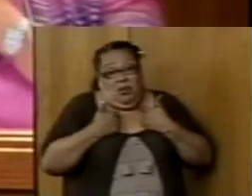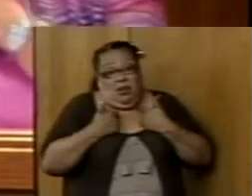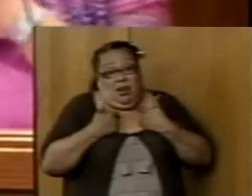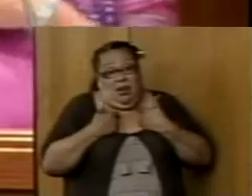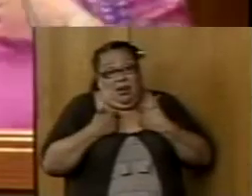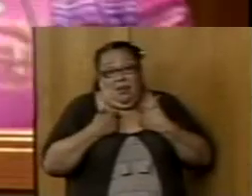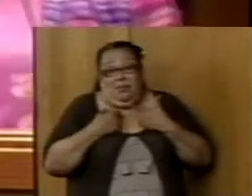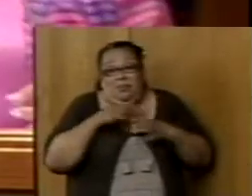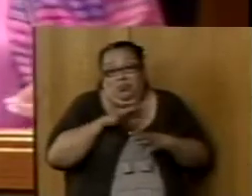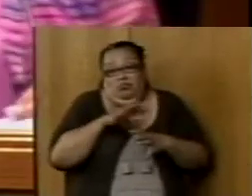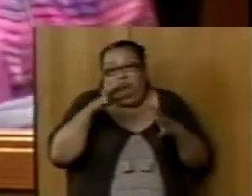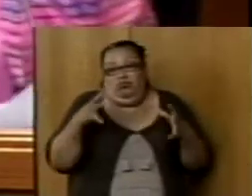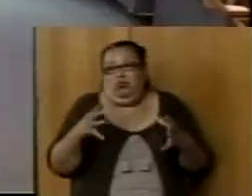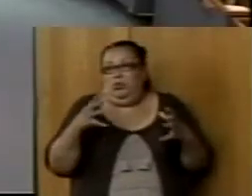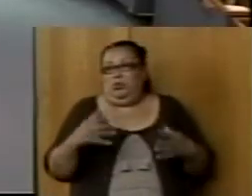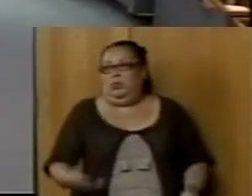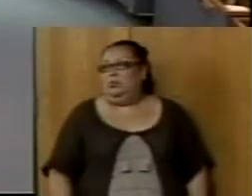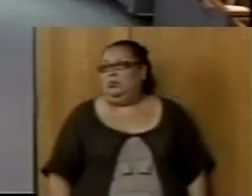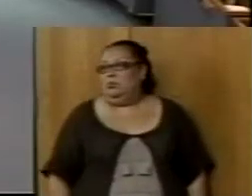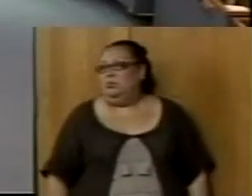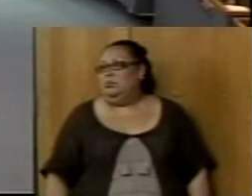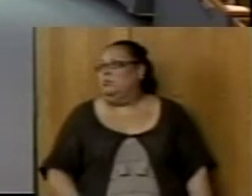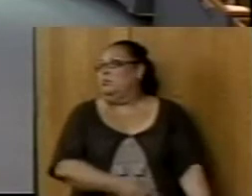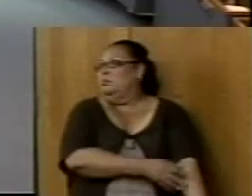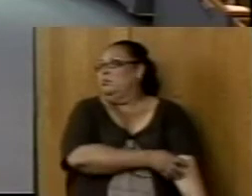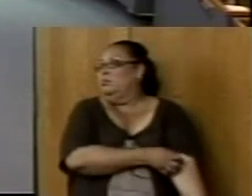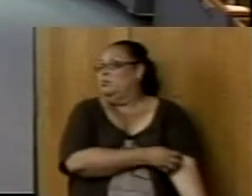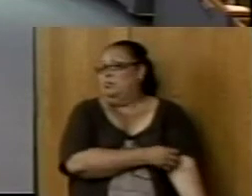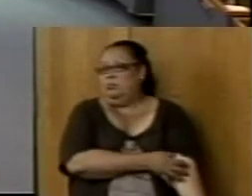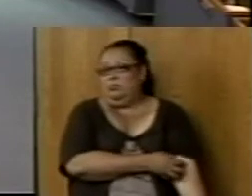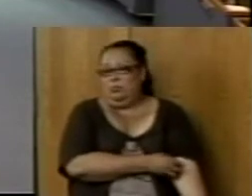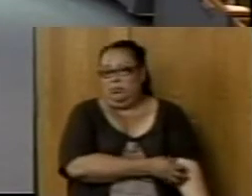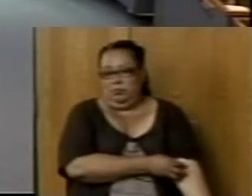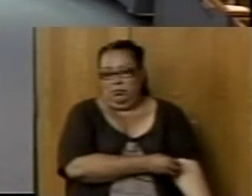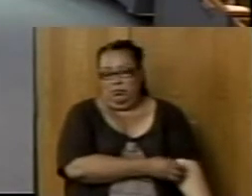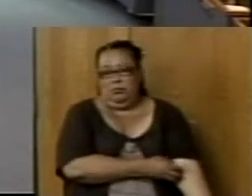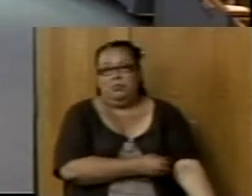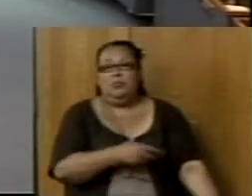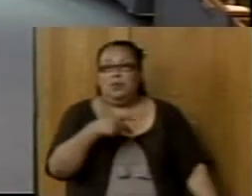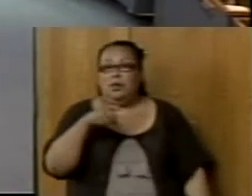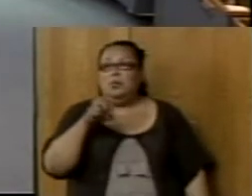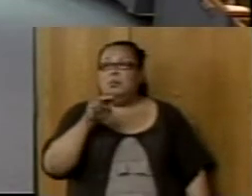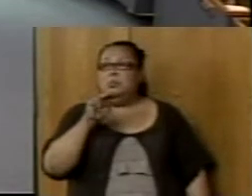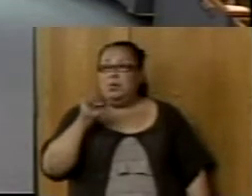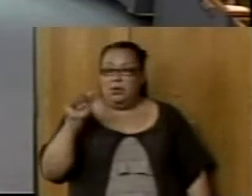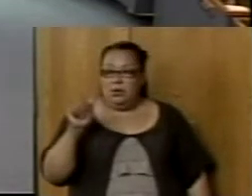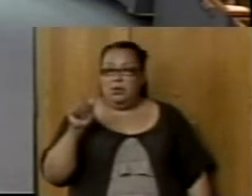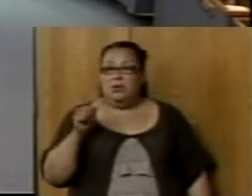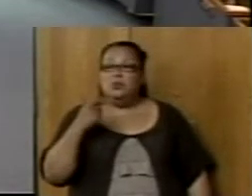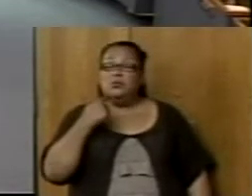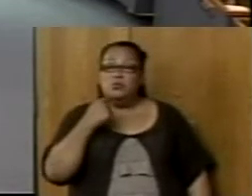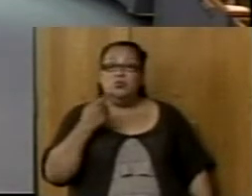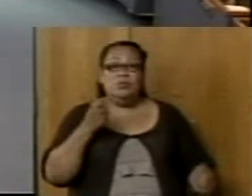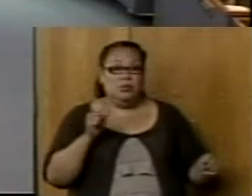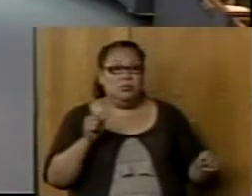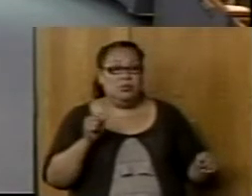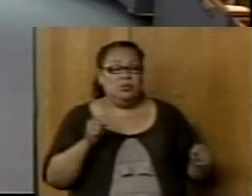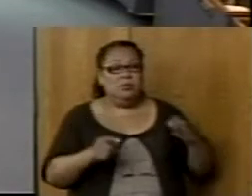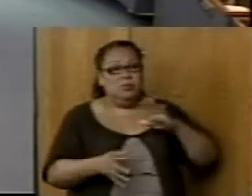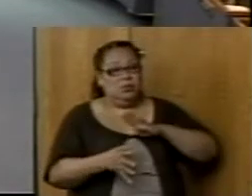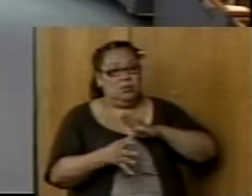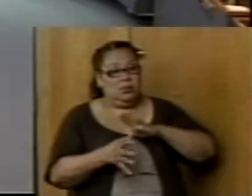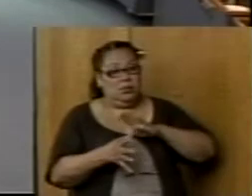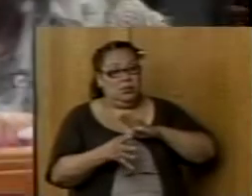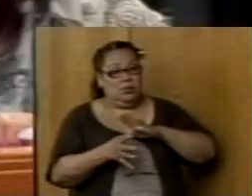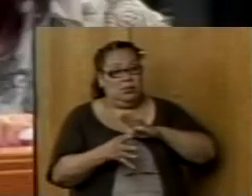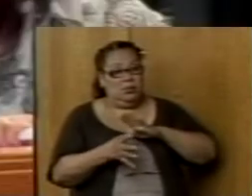treasures. Mr. Barbosa, would you look into it? Absolutely. Yes, Dr. Saavedra? I think, Ms. Peña, that's what Mr. Barbosa is trying to say. They're going by